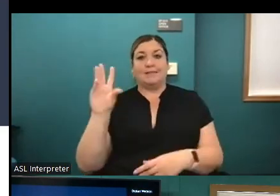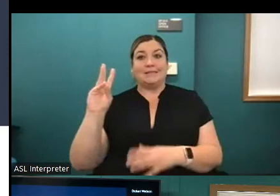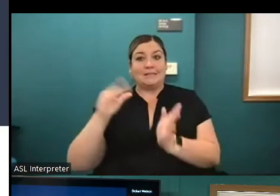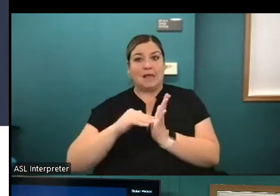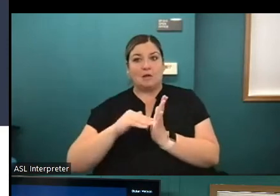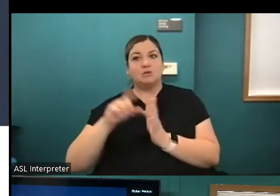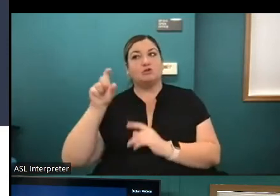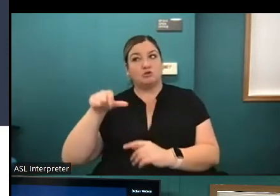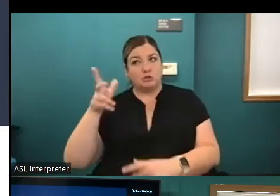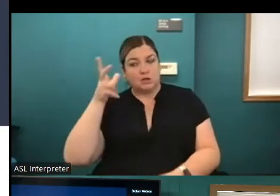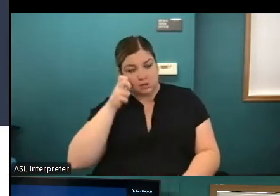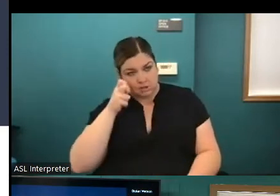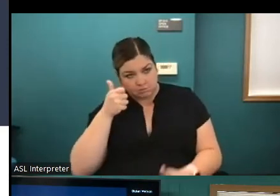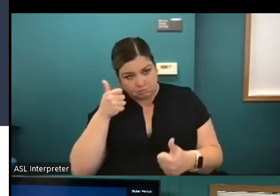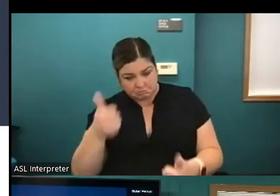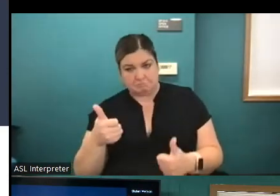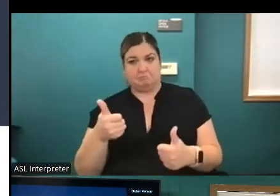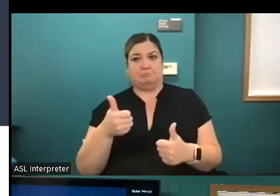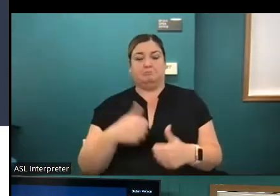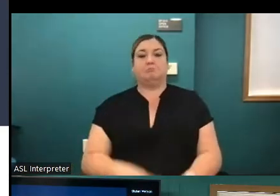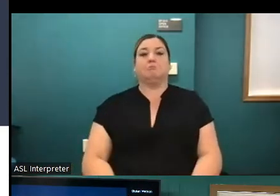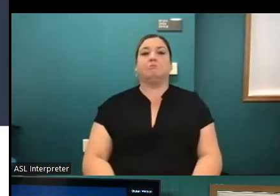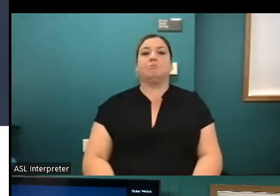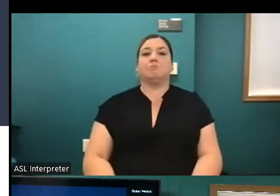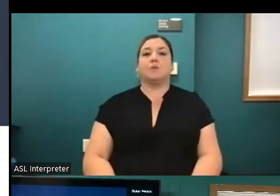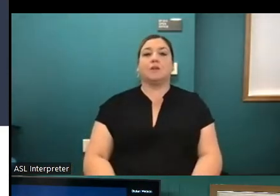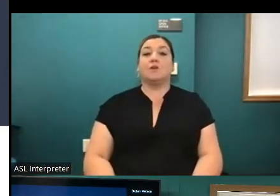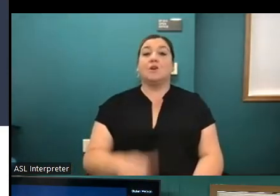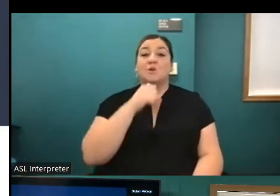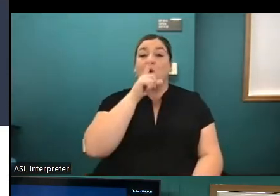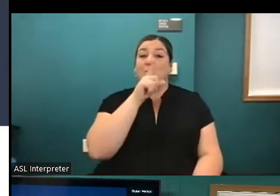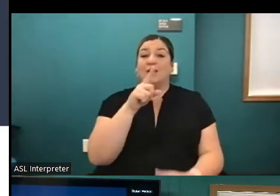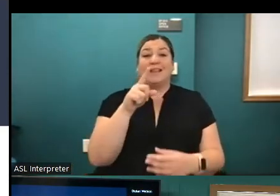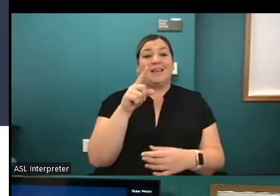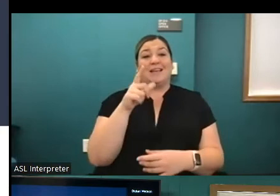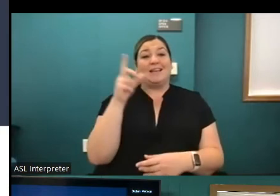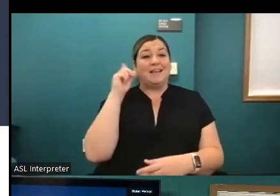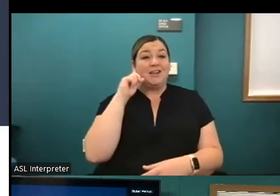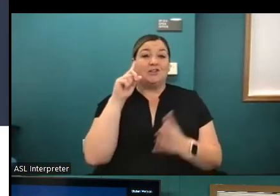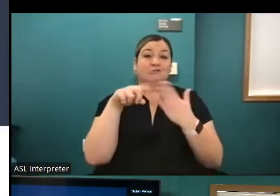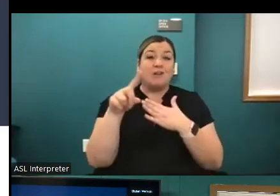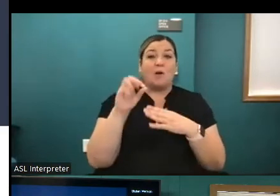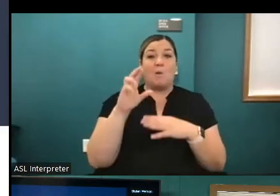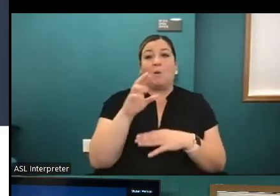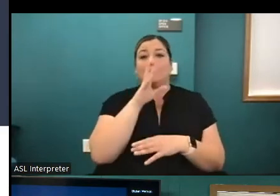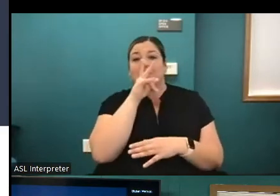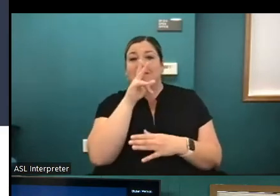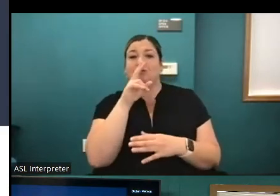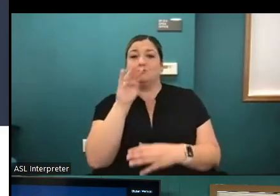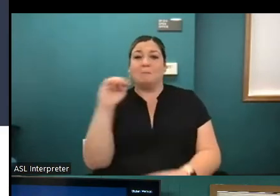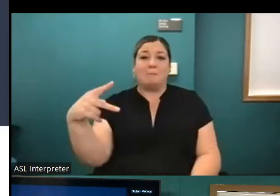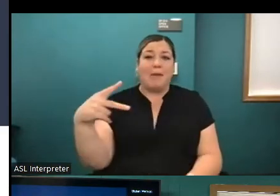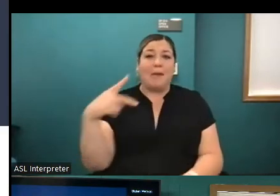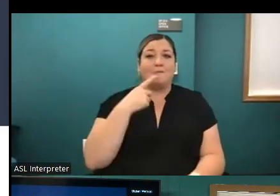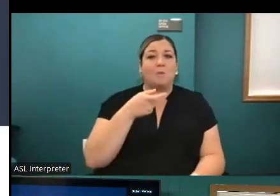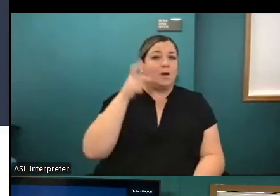get 6,000. Like I said before, there's no real ear verification, no speech mapping, no anything like that that we have for hearing aids